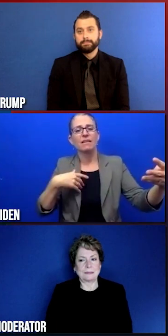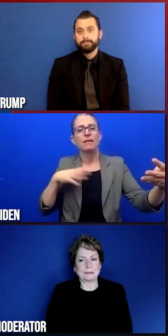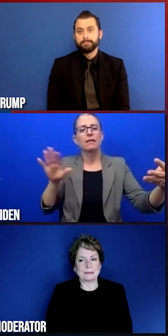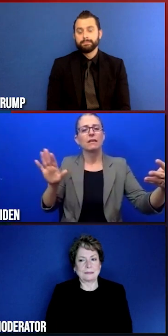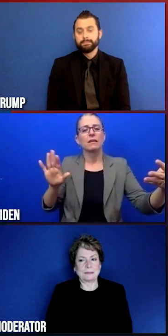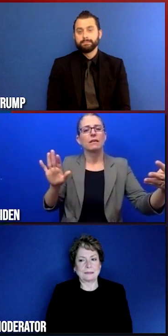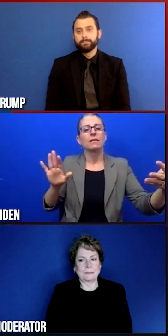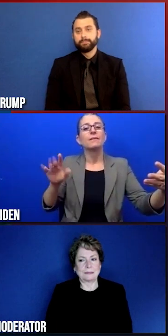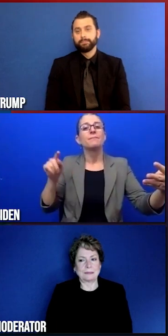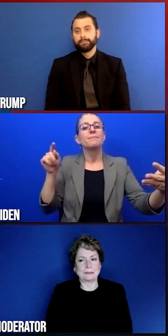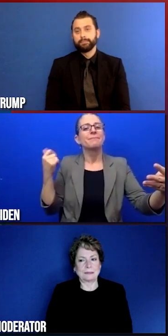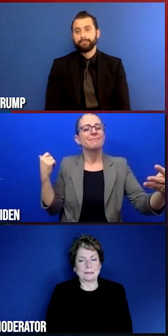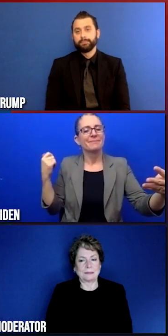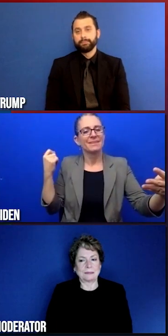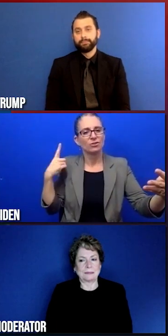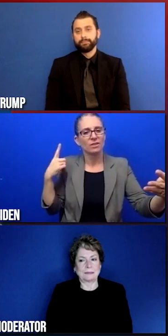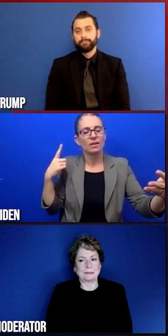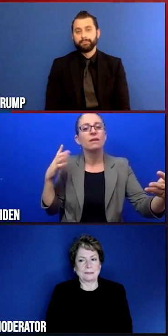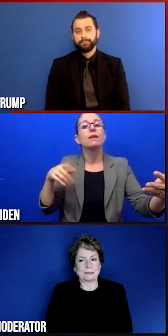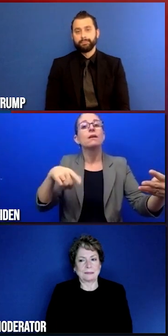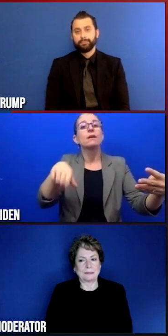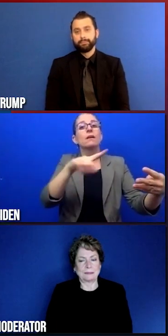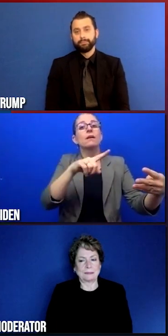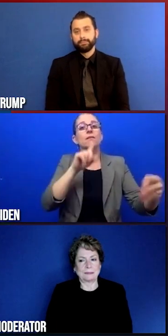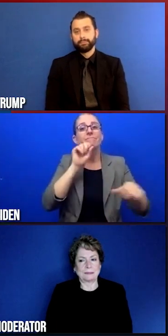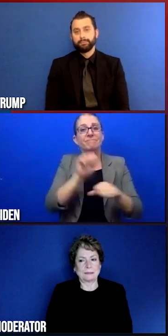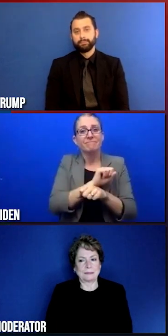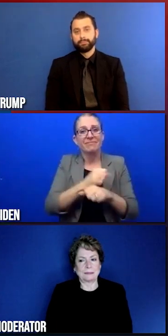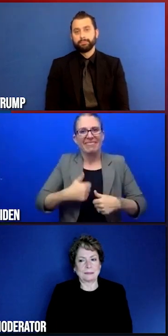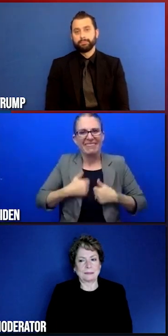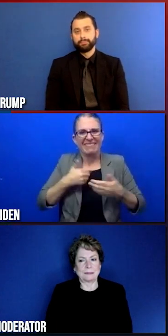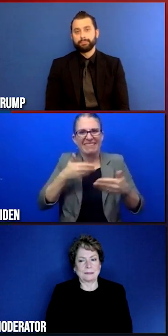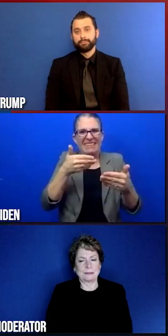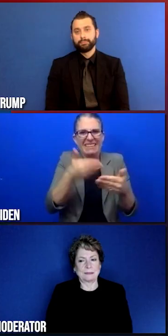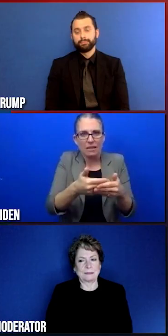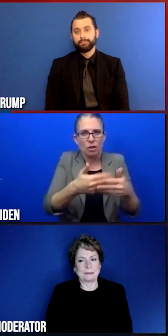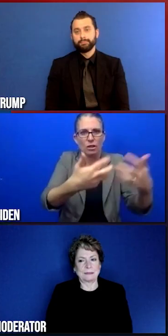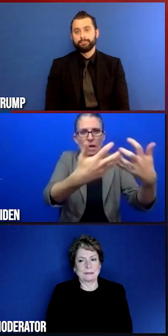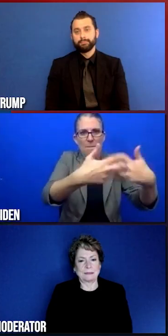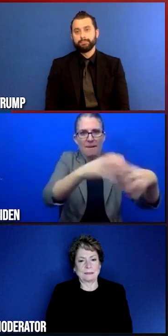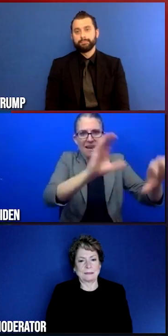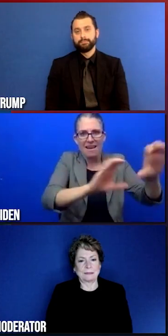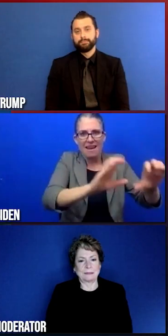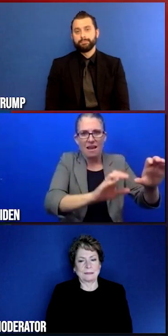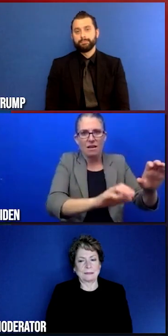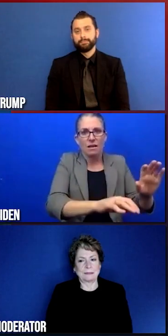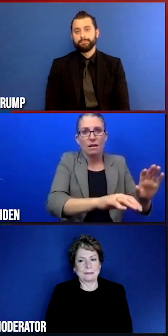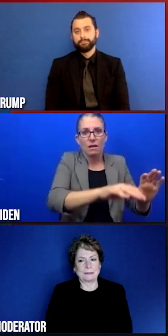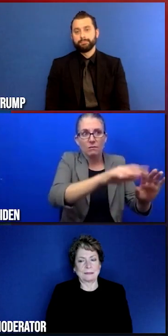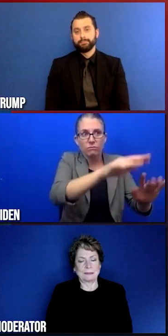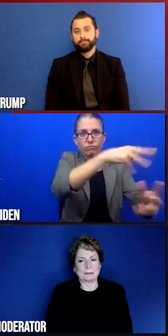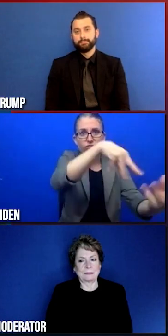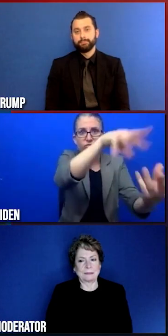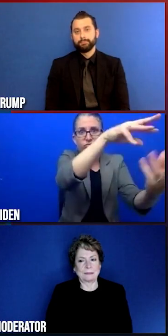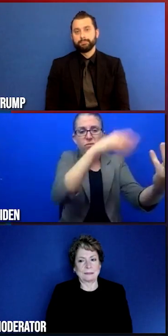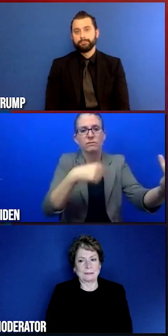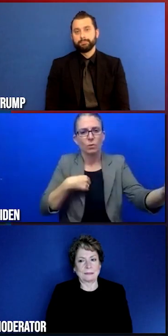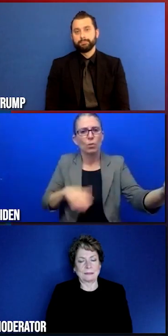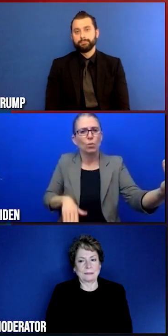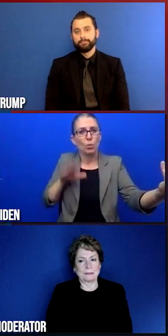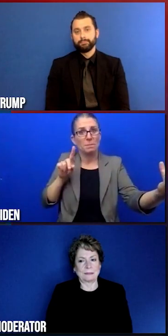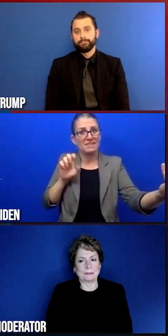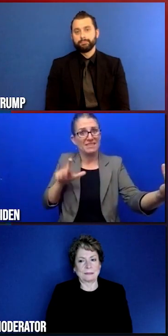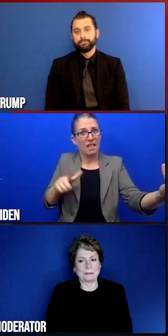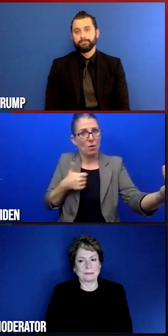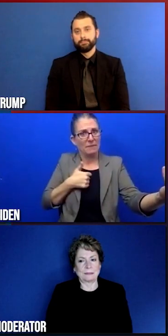plants and refineries that pollute. I used to live near that when I was growing up in Claymont, Delaware. and all the more oil refineries in Marcus